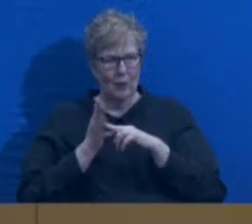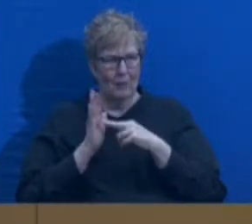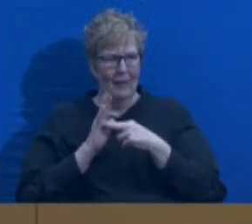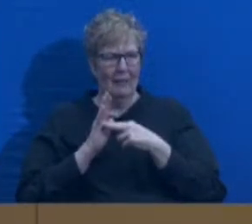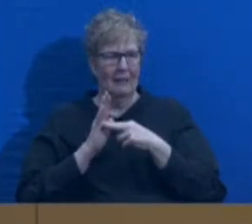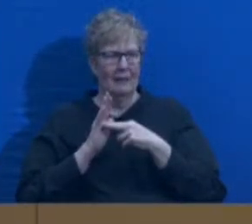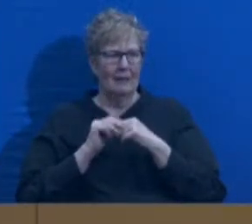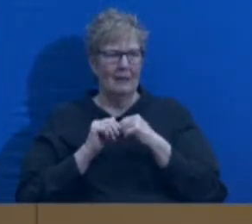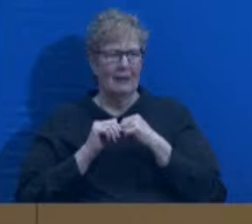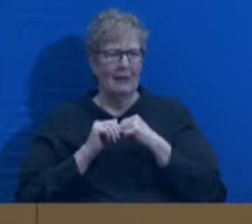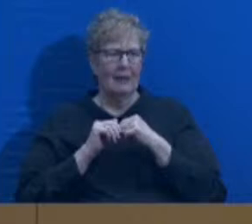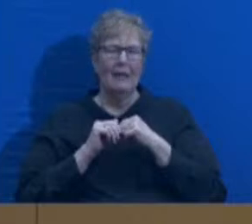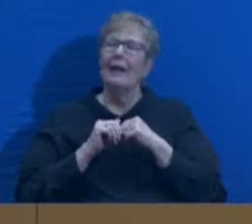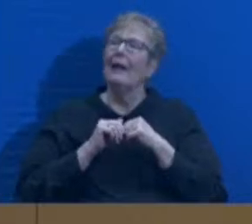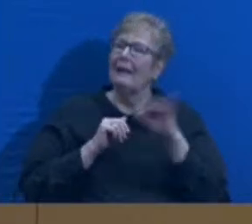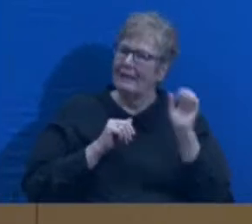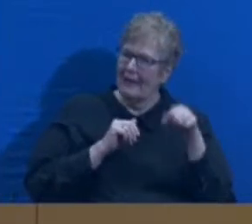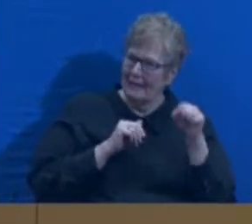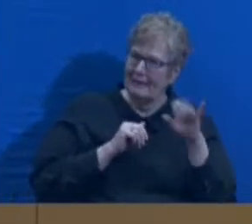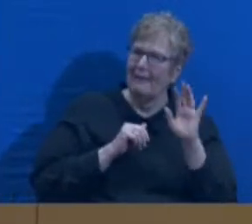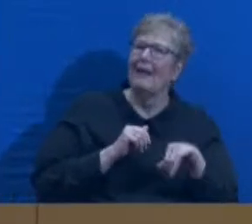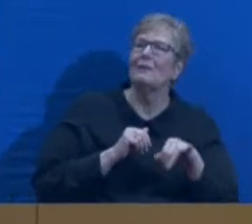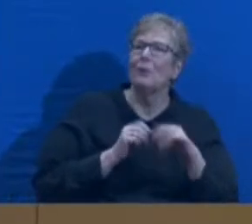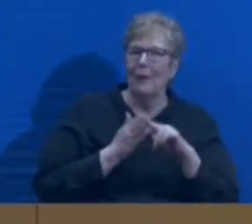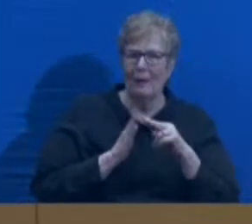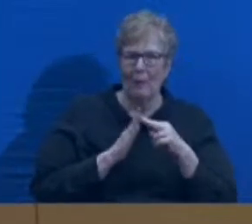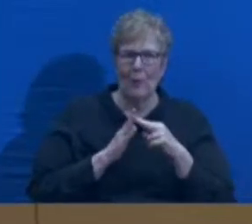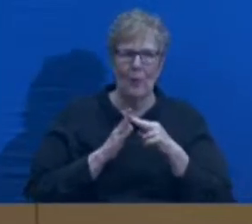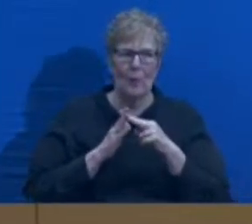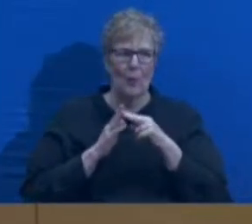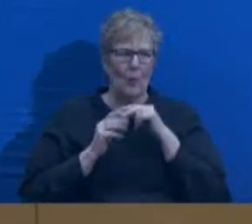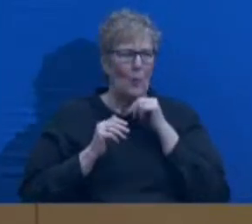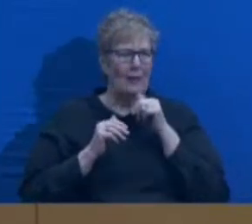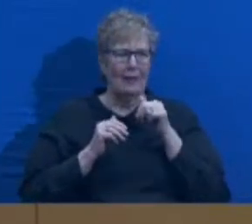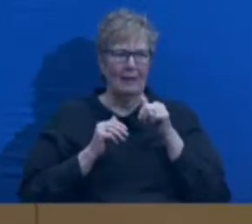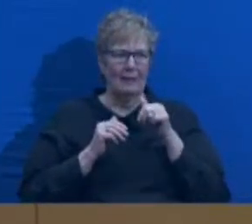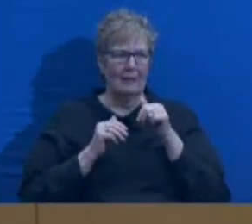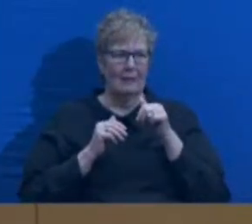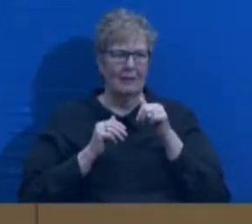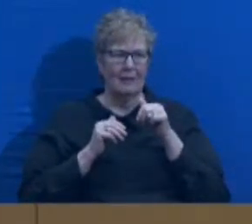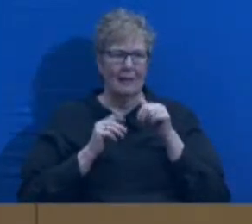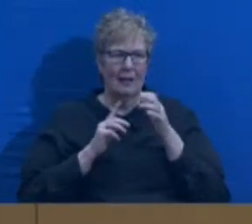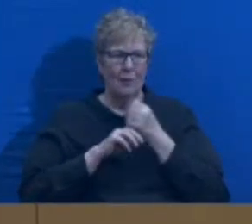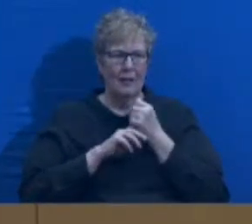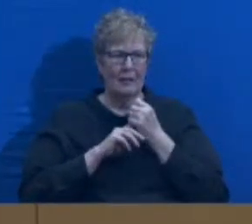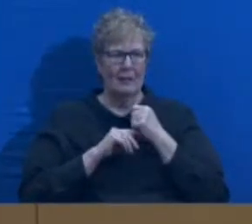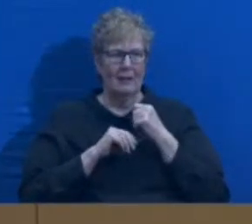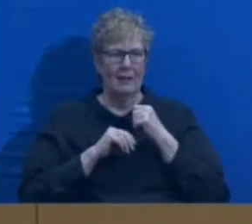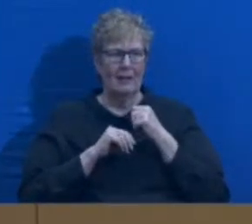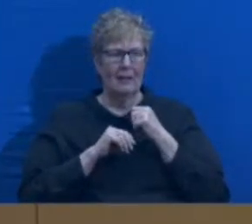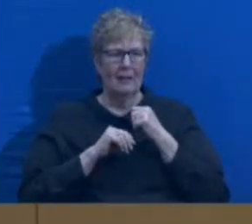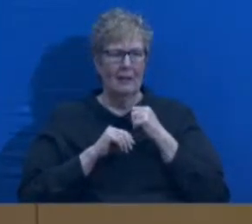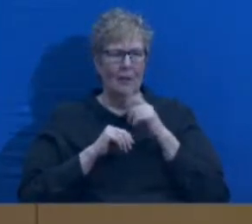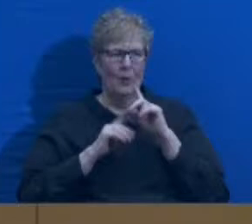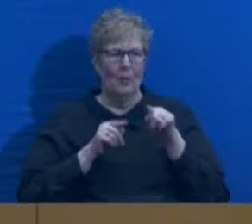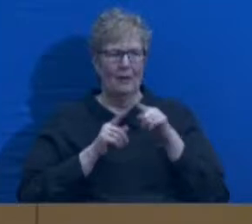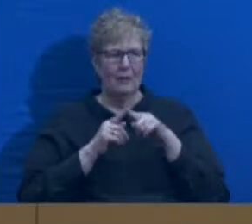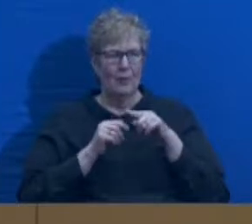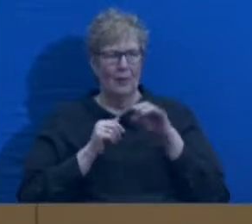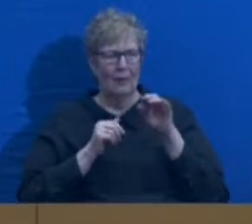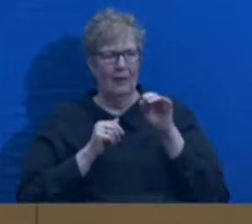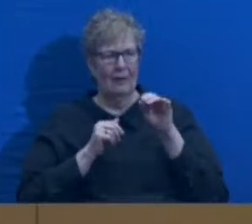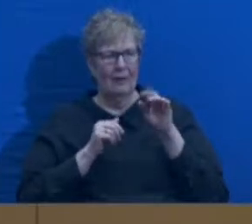to. Exactly, that's what I'm referring to. We didn't take the action, but we're meeting with our friends to ALE and the